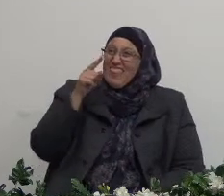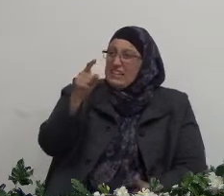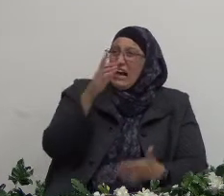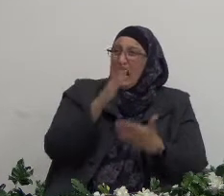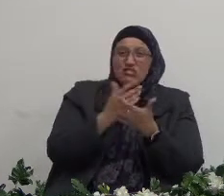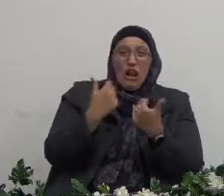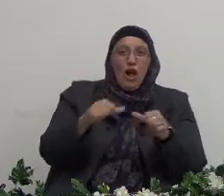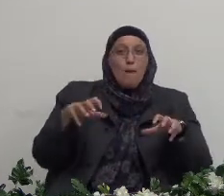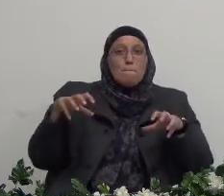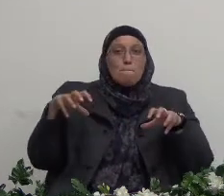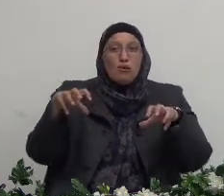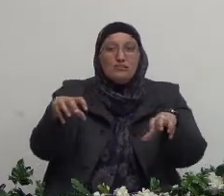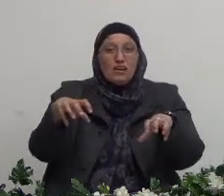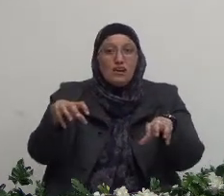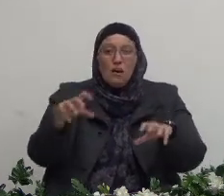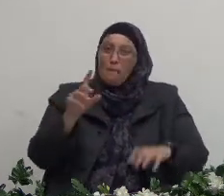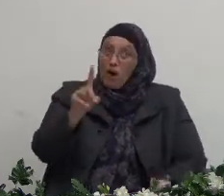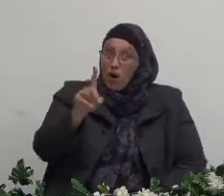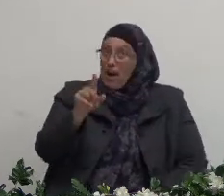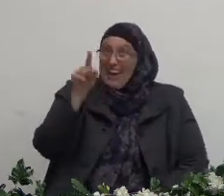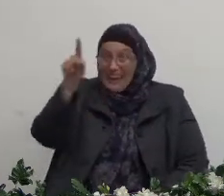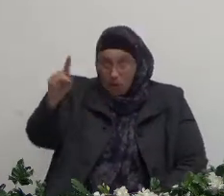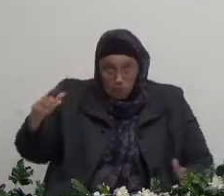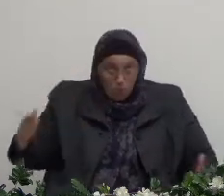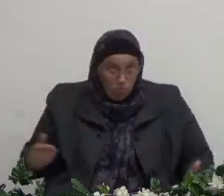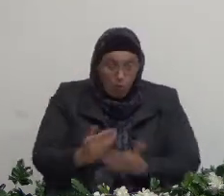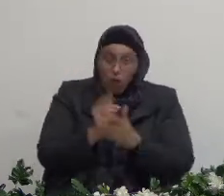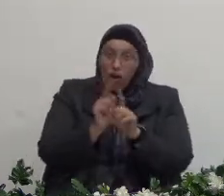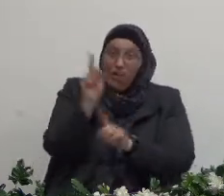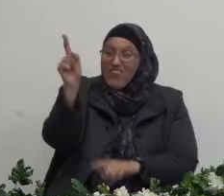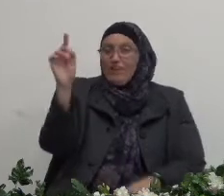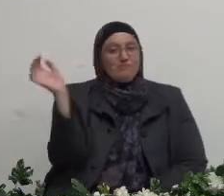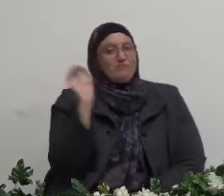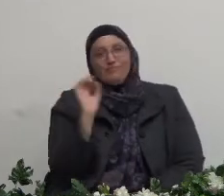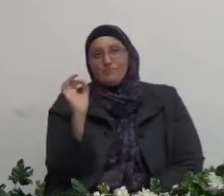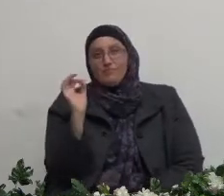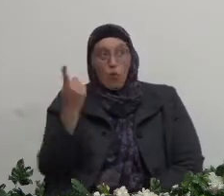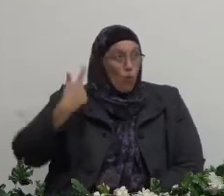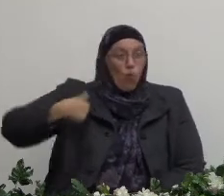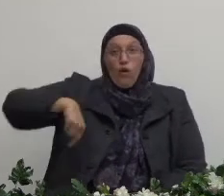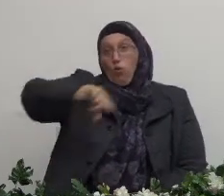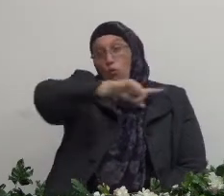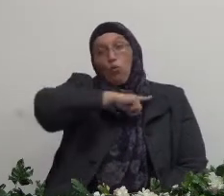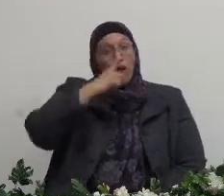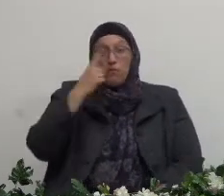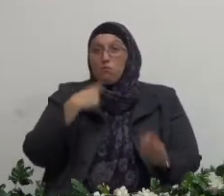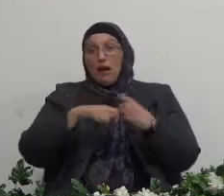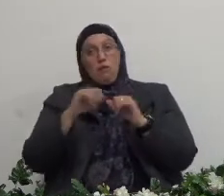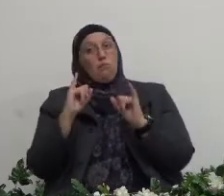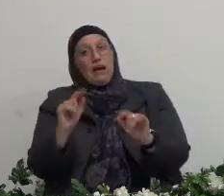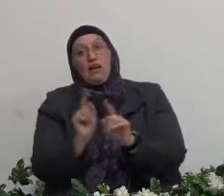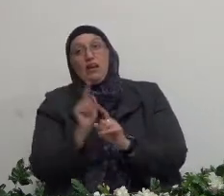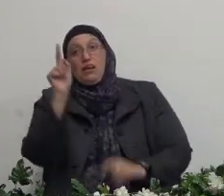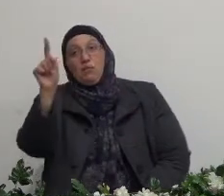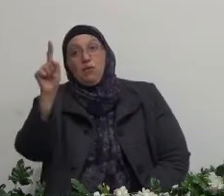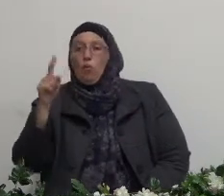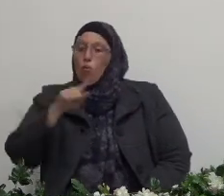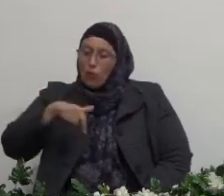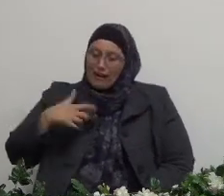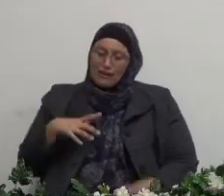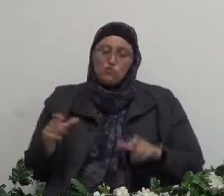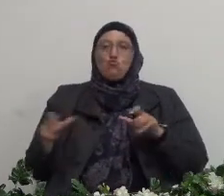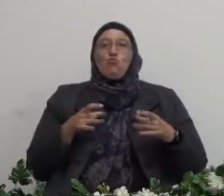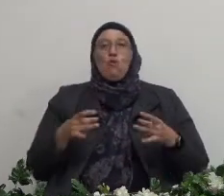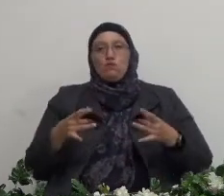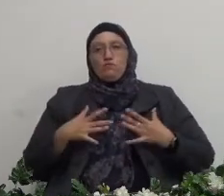think Saddam was born that way. We don't have the idea where people are born in any way whatsoever. People make choices. Everything they do